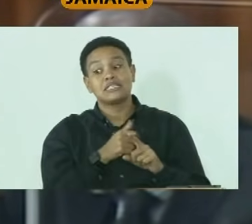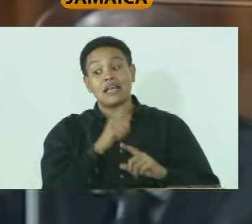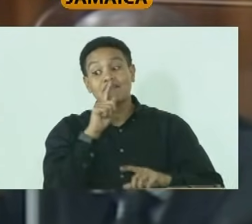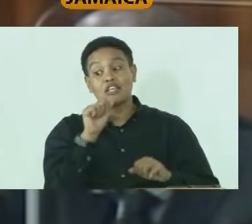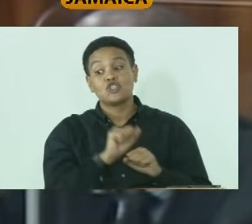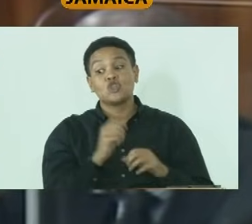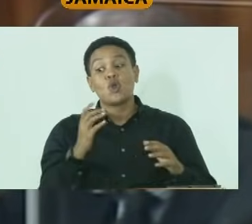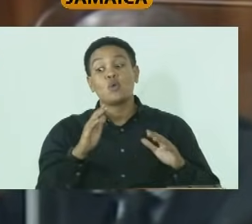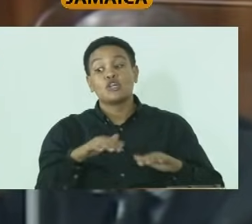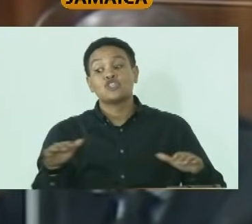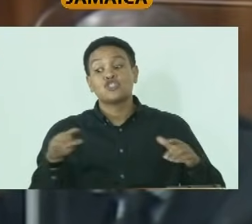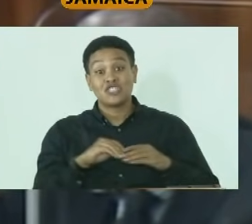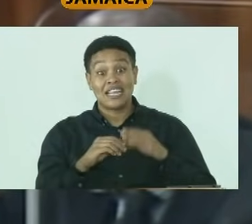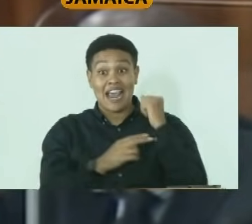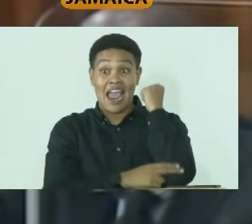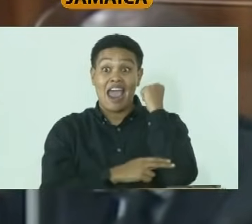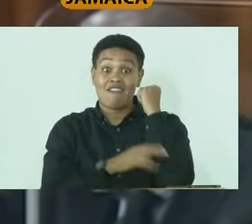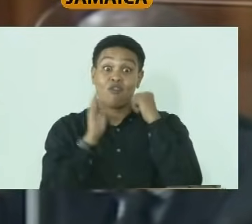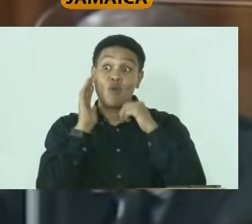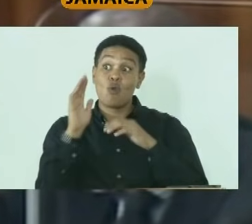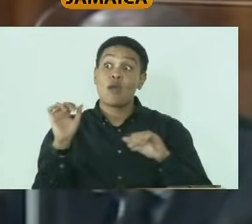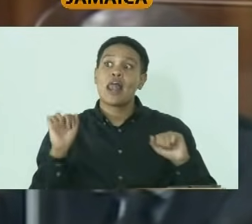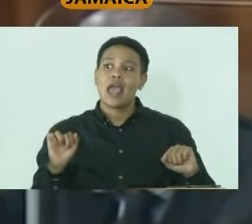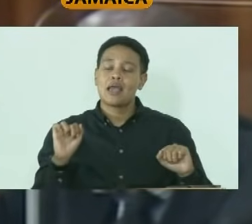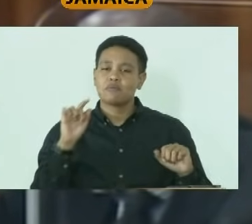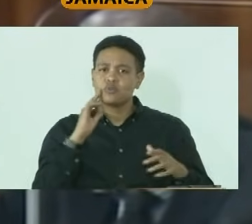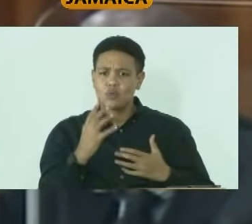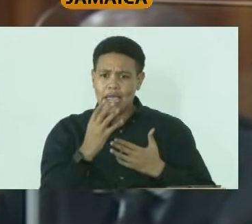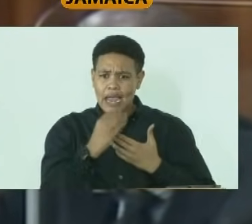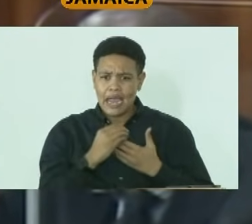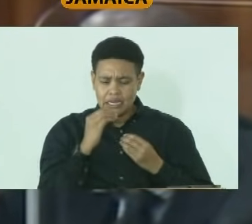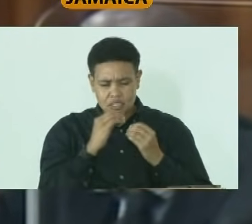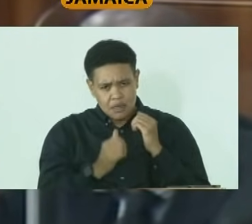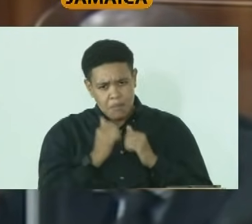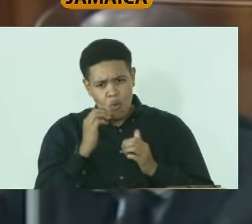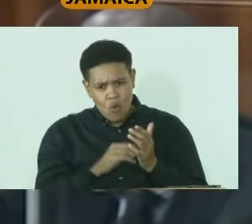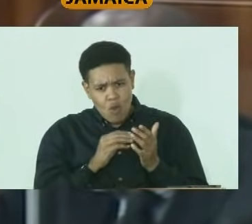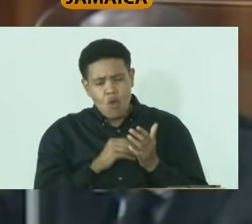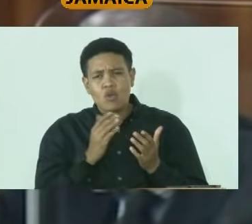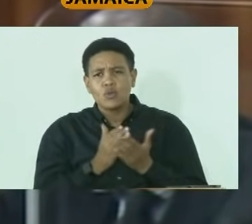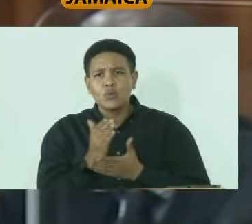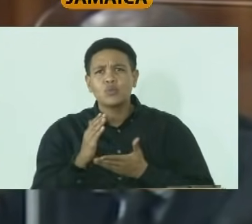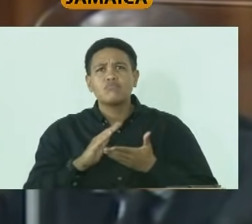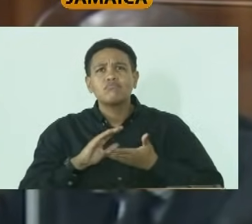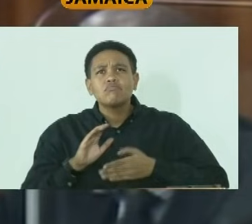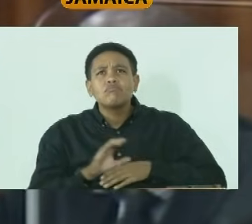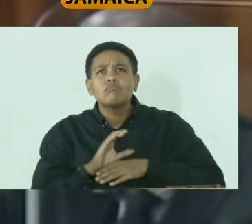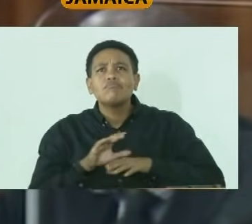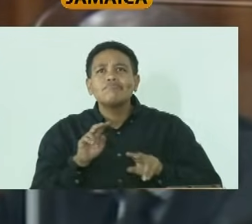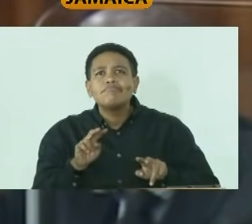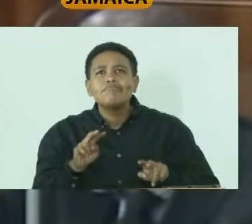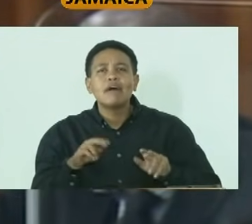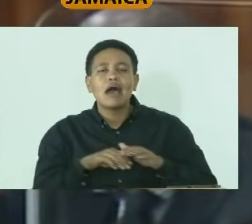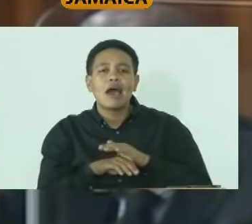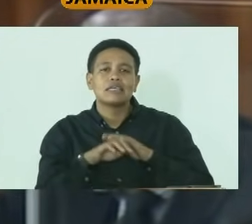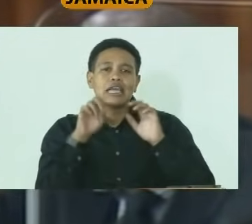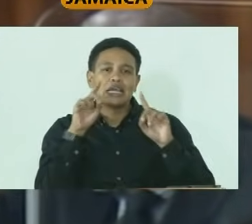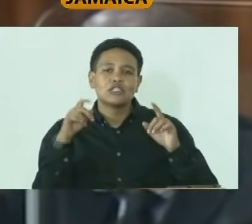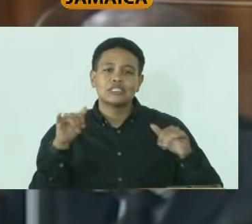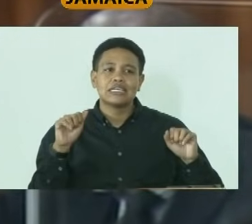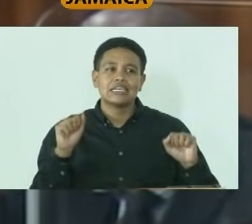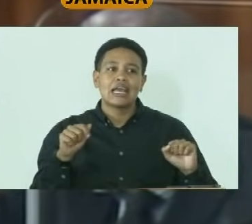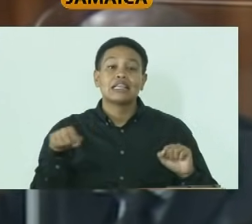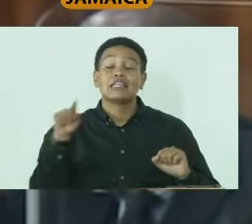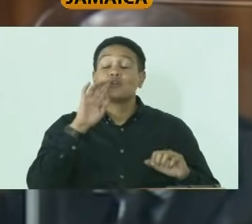that the children in Hanover will be able to engage in remote learning and access these resources. This will